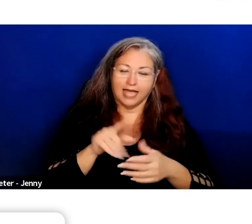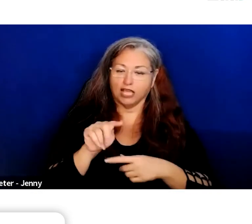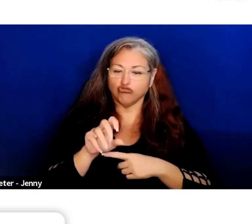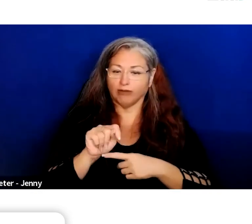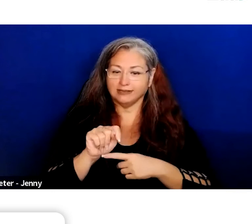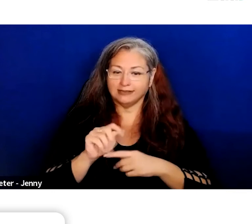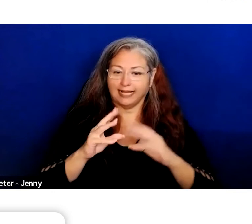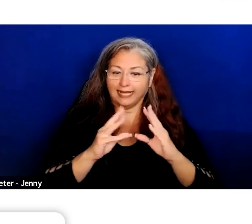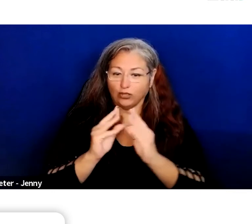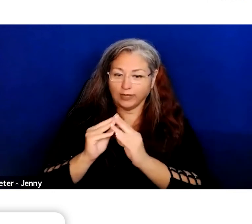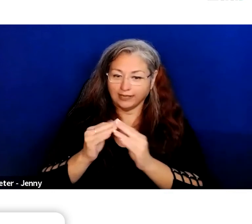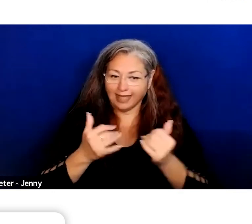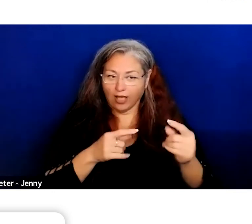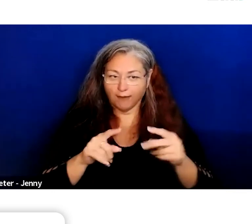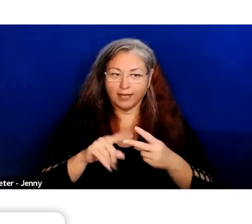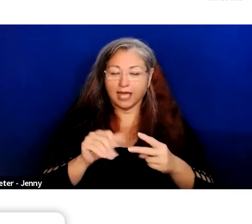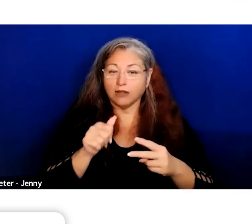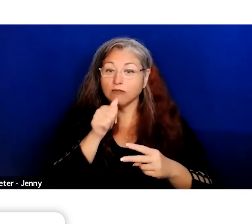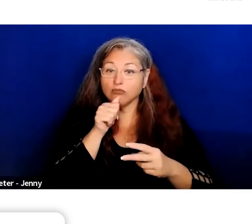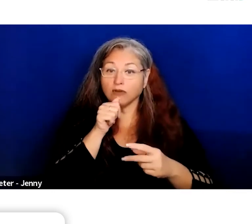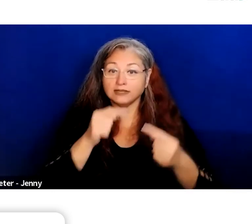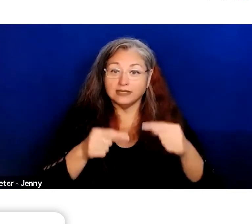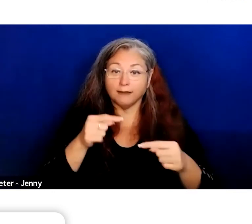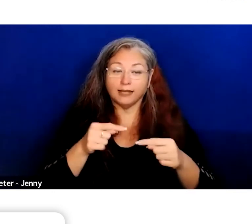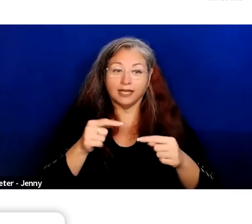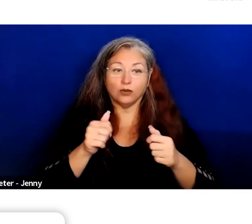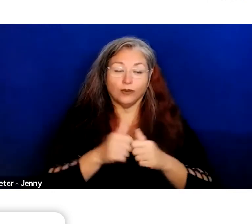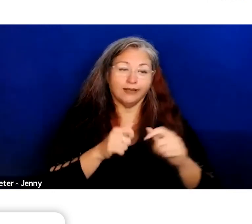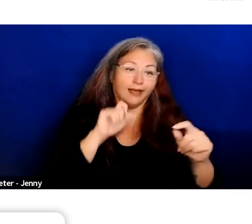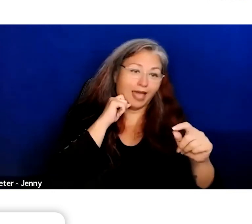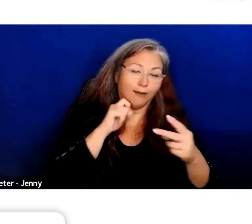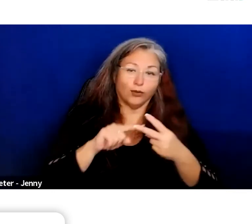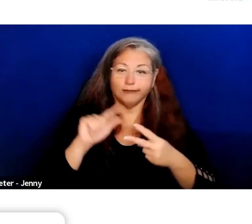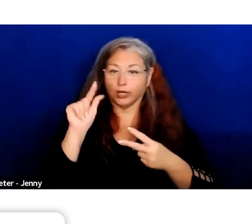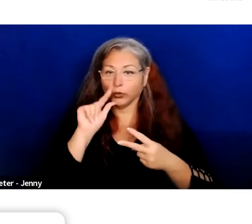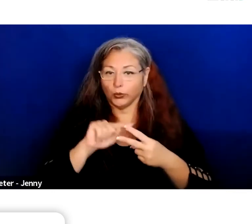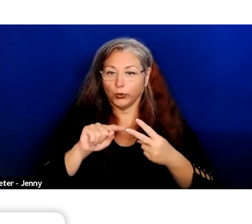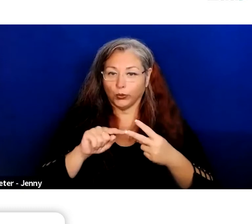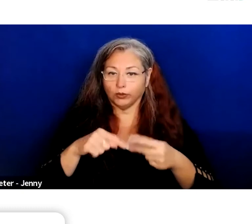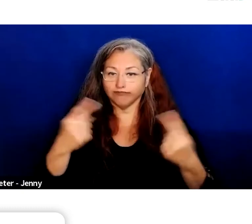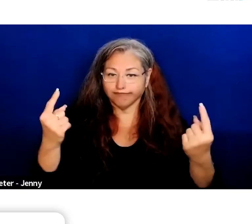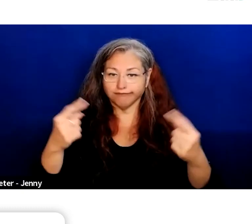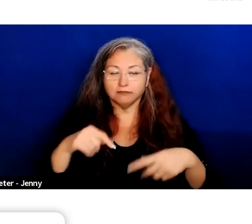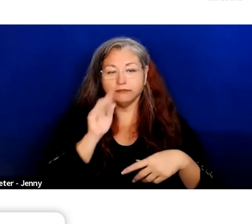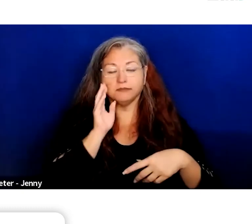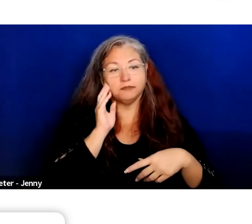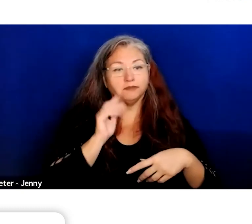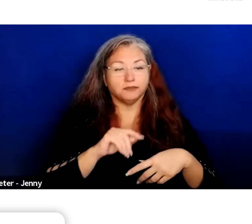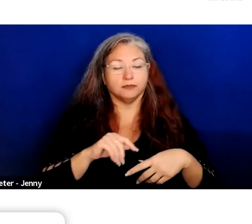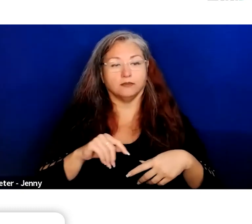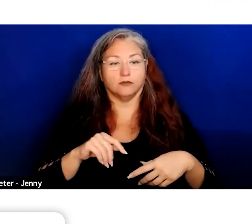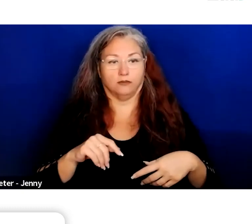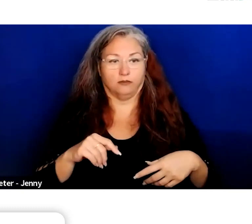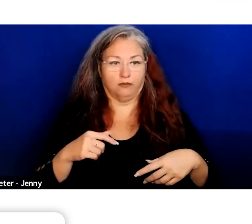happening and the privacy debates, specifically between Apple and Google. I